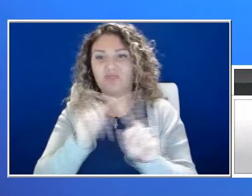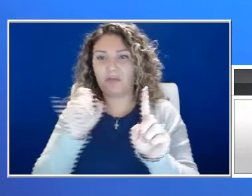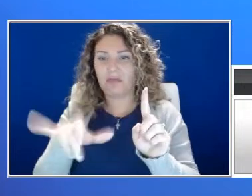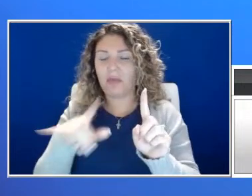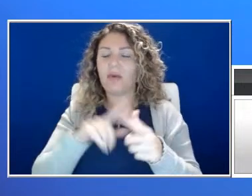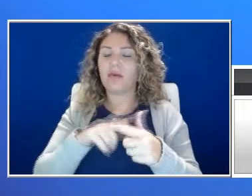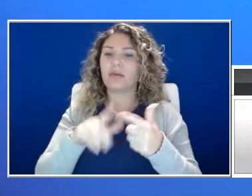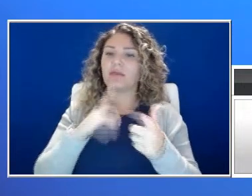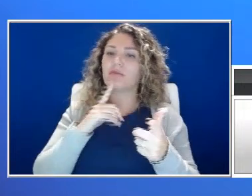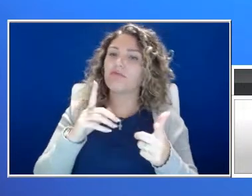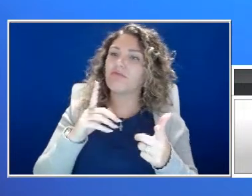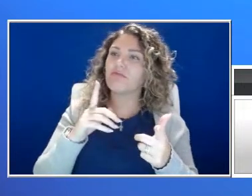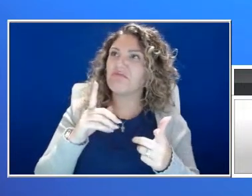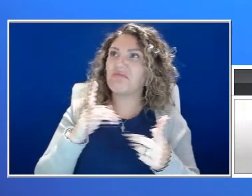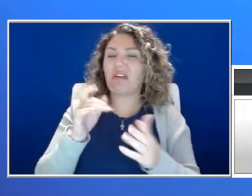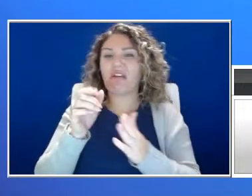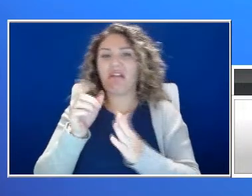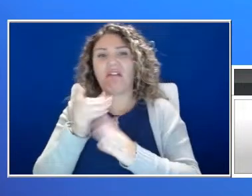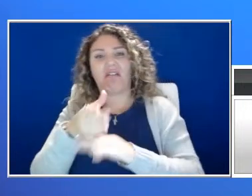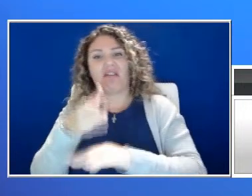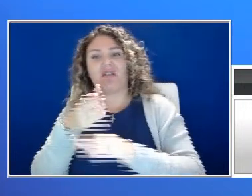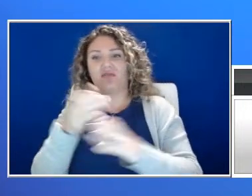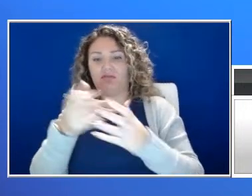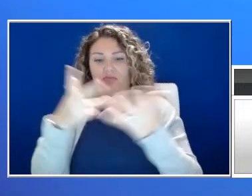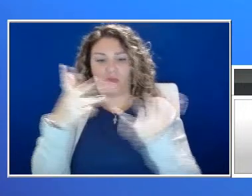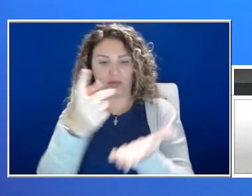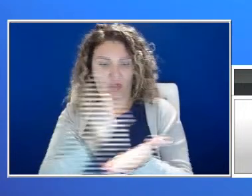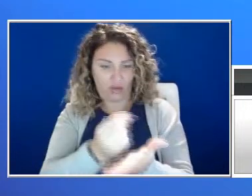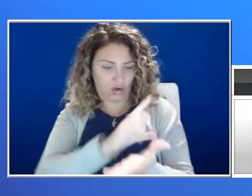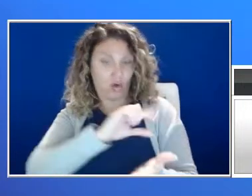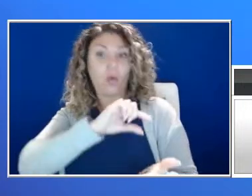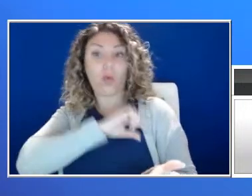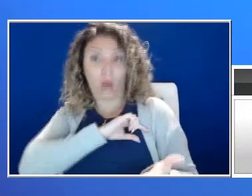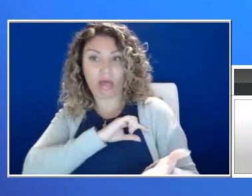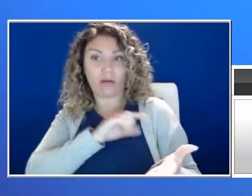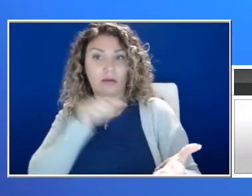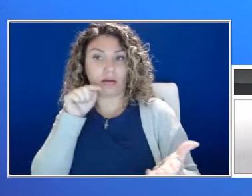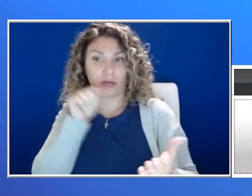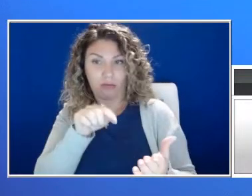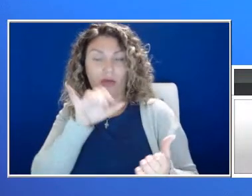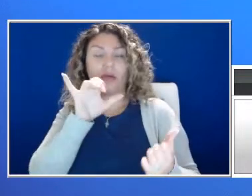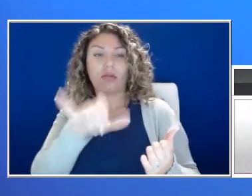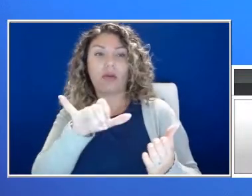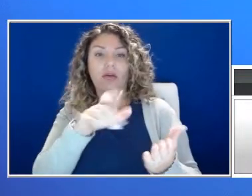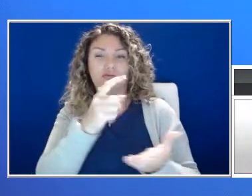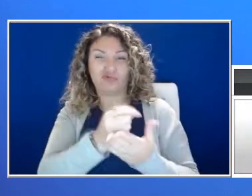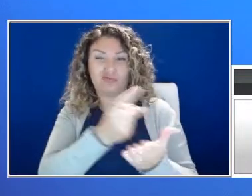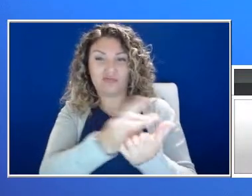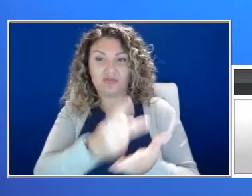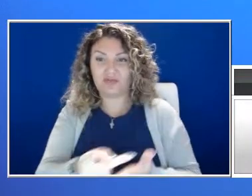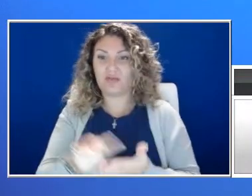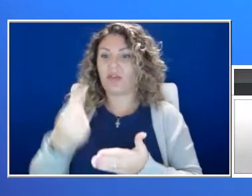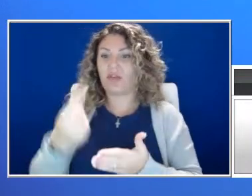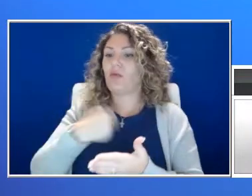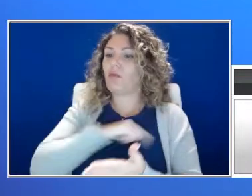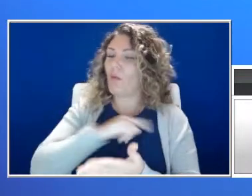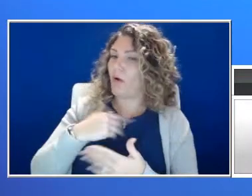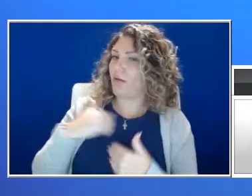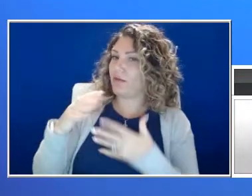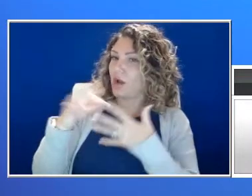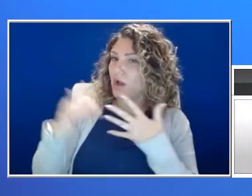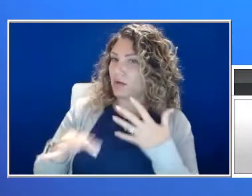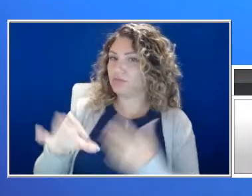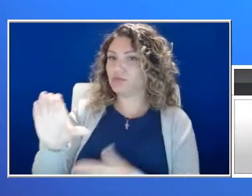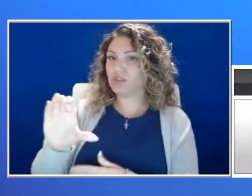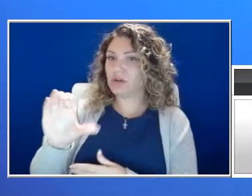like after multiple lines of therapy and multiple quality of treatments that we have this option of CAR T-cell that we believe that presenting it to